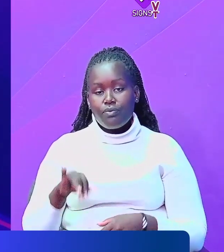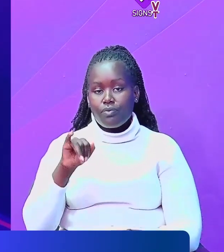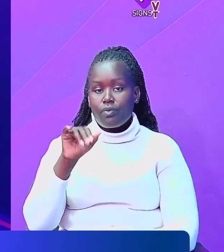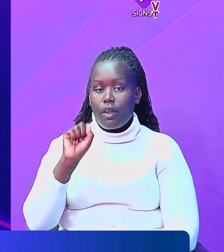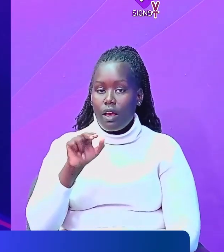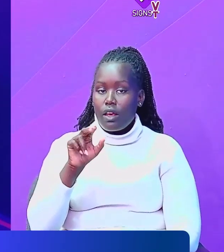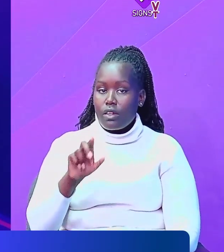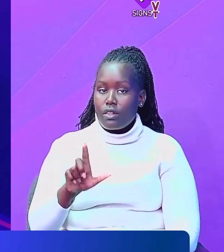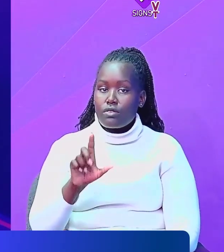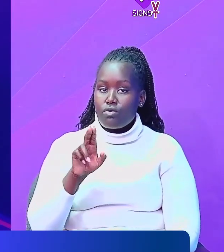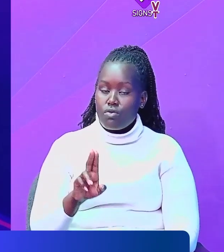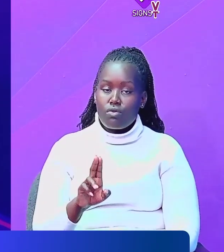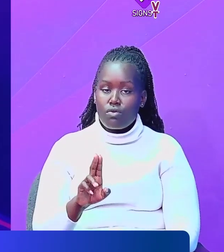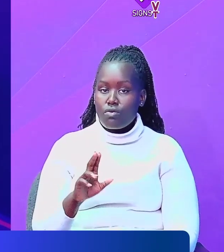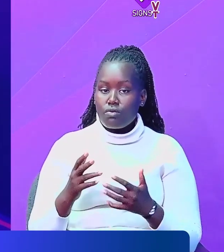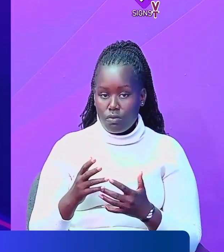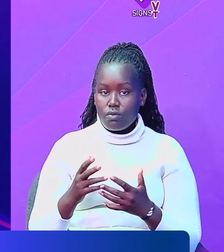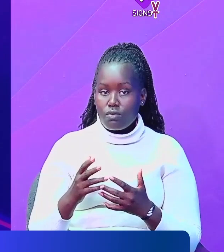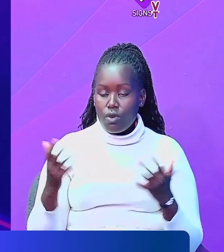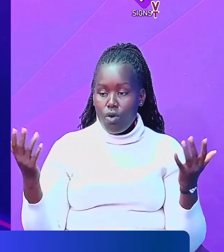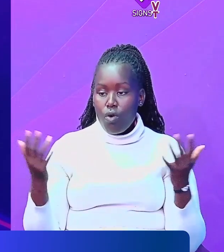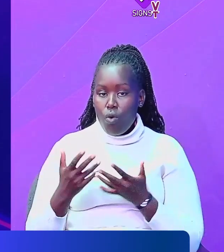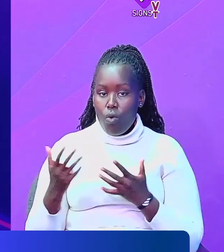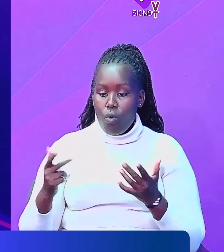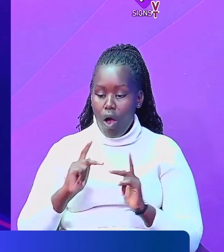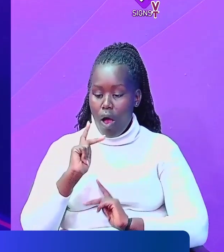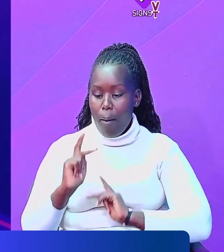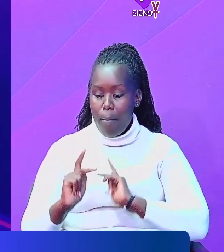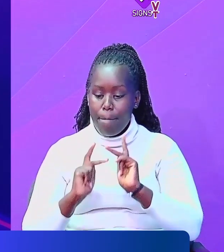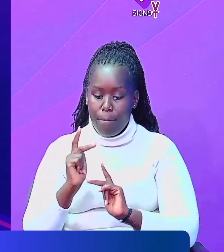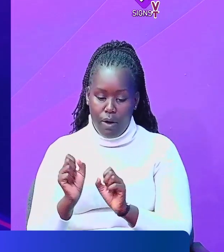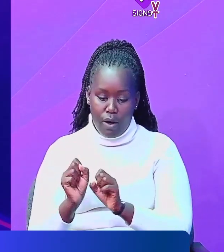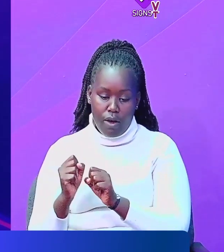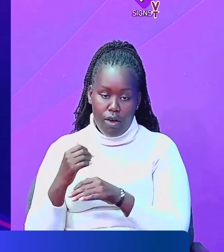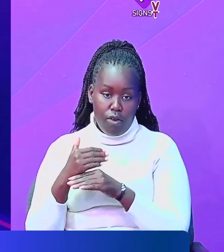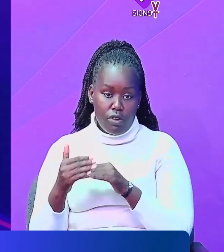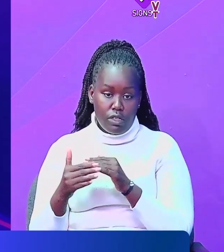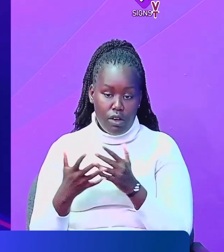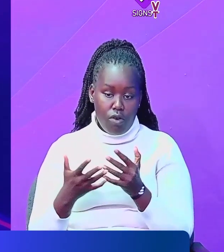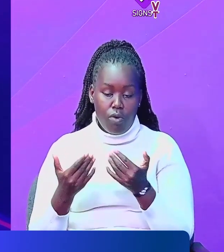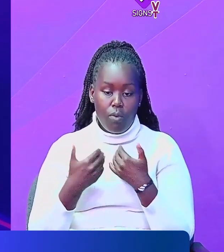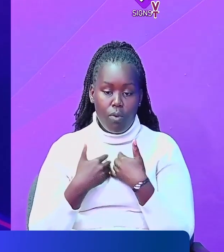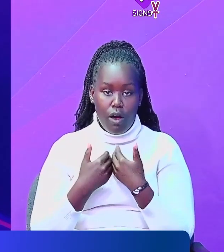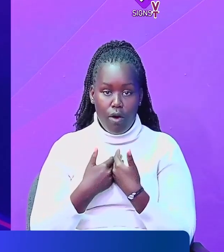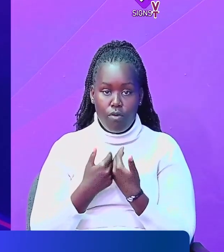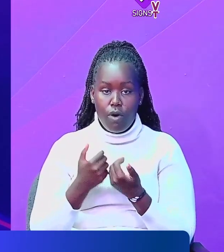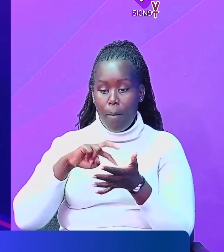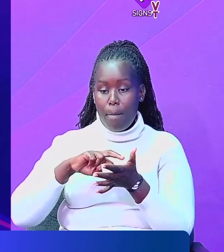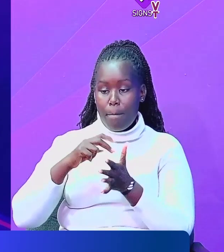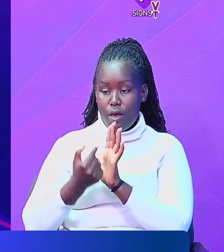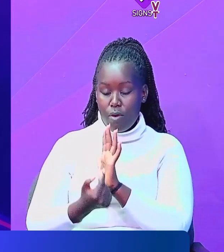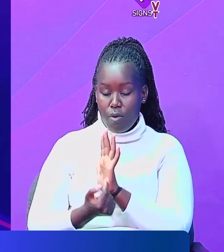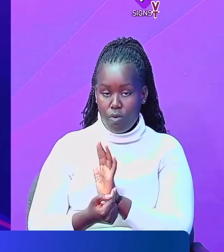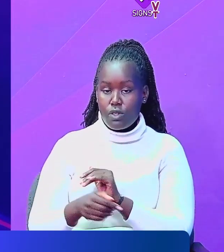in Bushingala, where processing infrastructure will be set up. That would mean